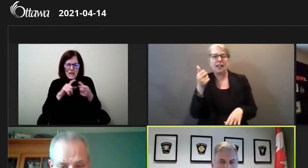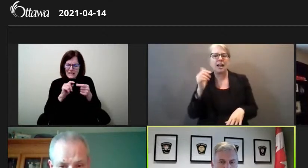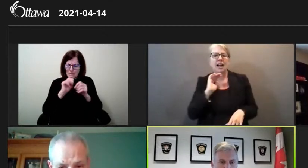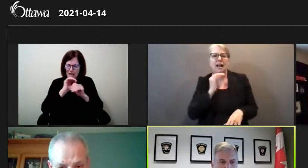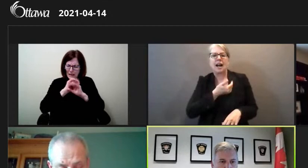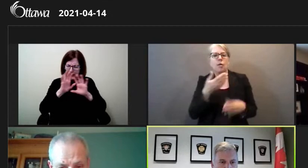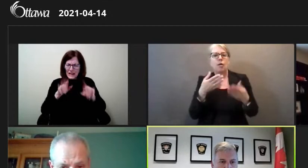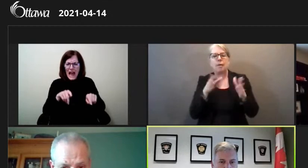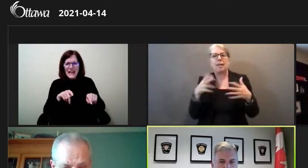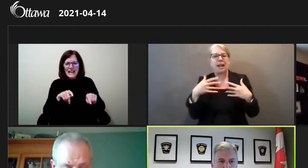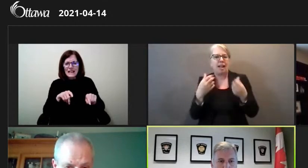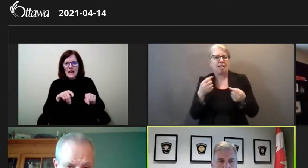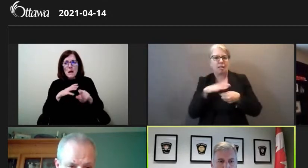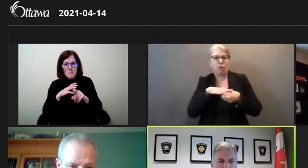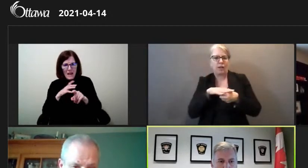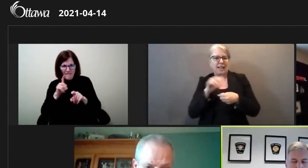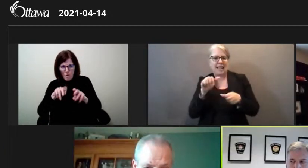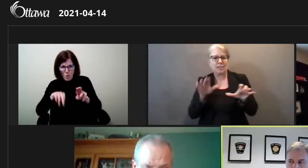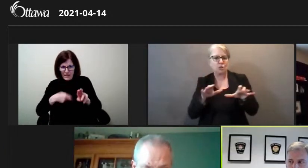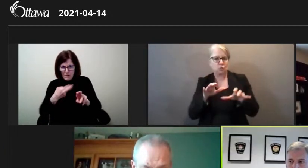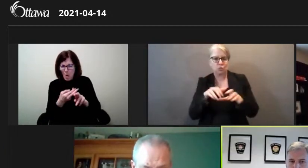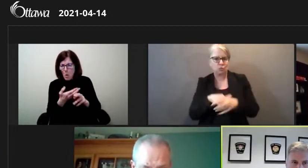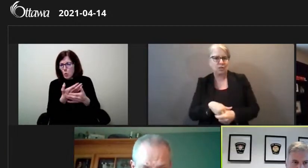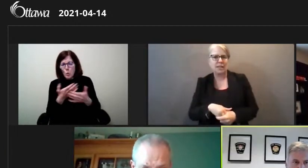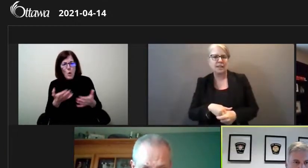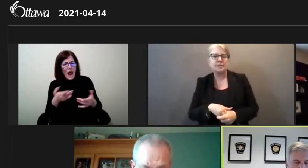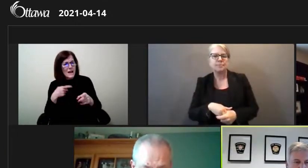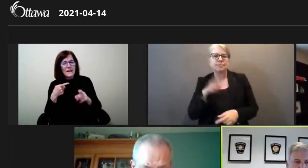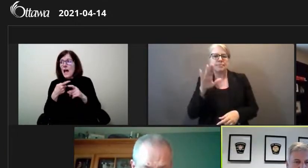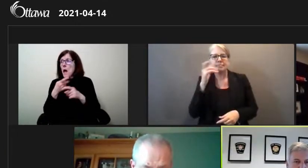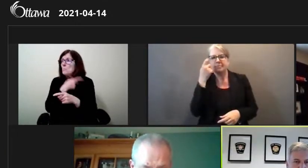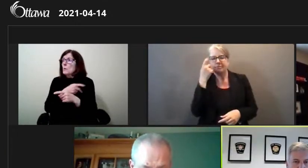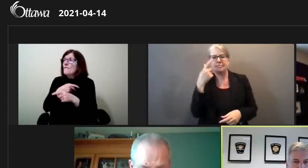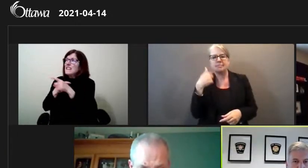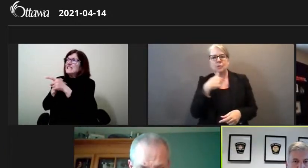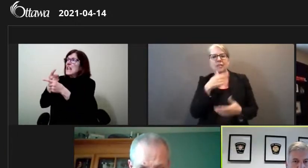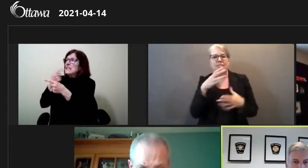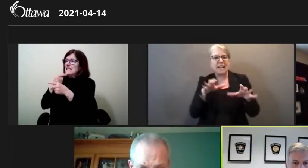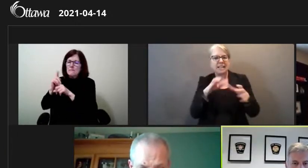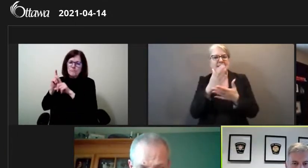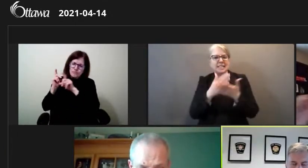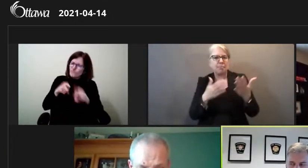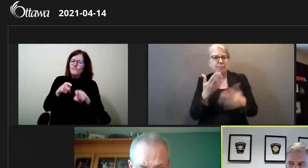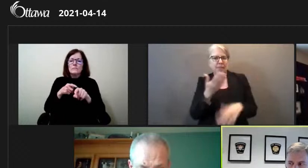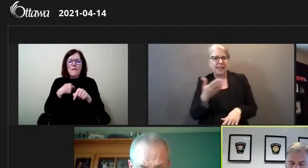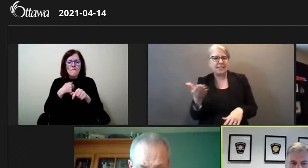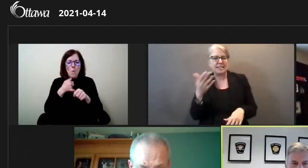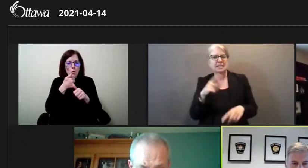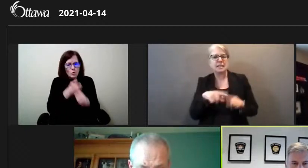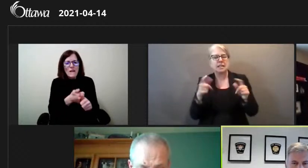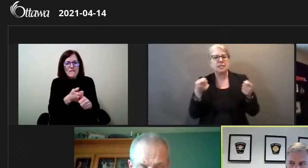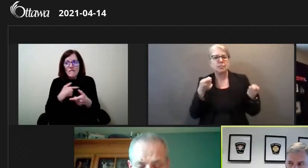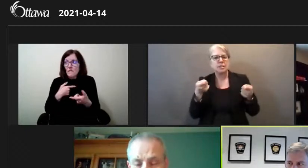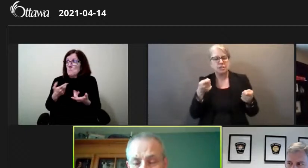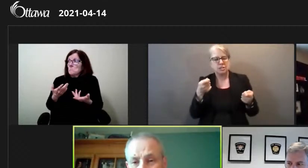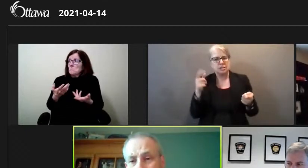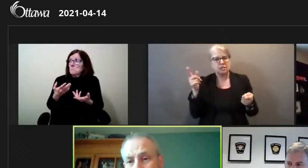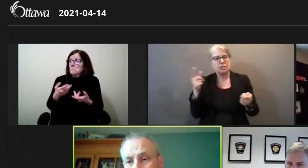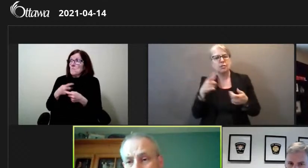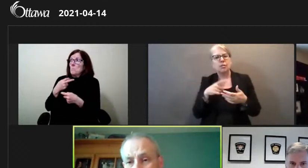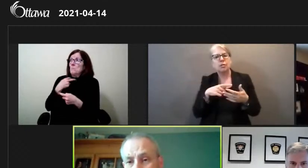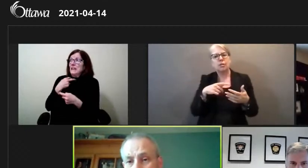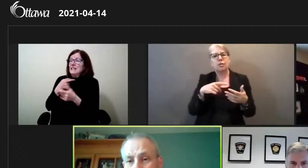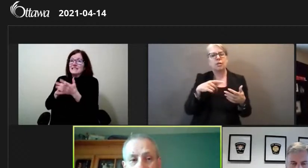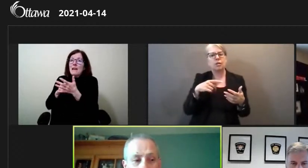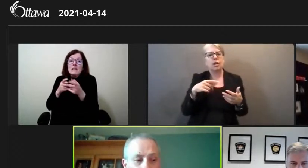health unit locally can do, although we have done some things. But Chair, just what part do you want me to... I